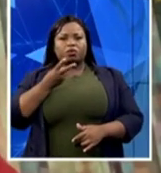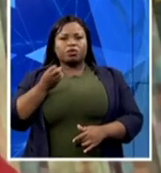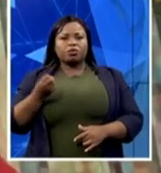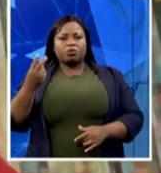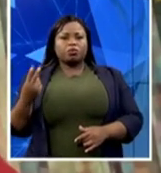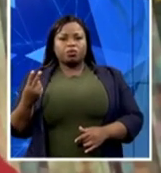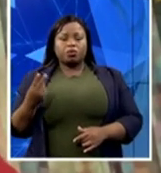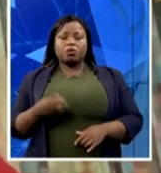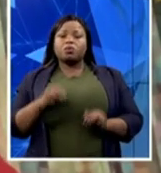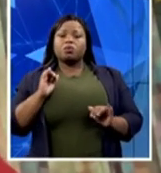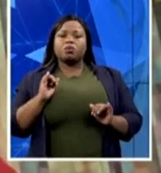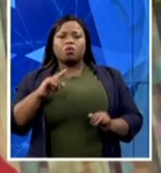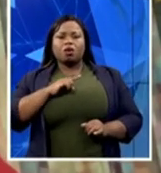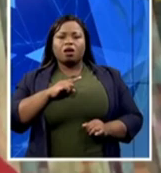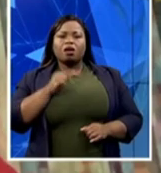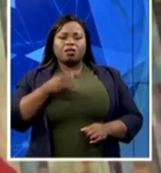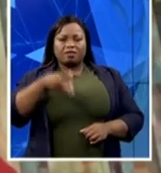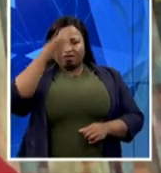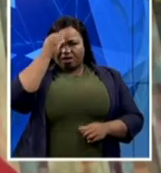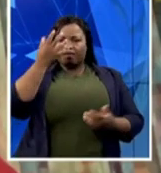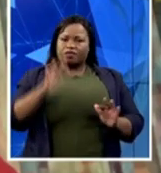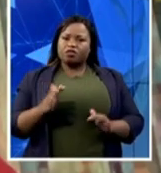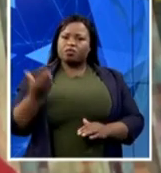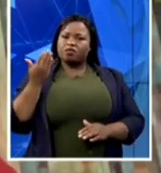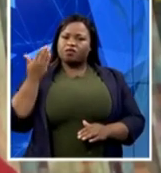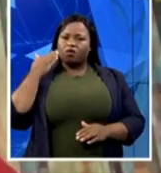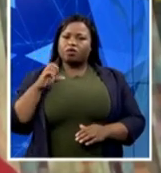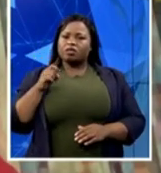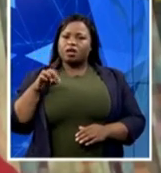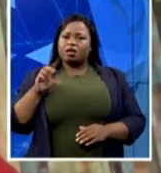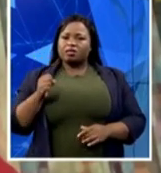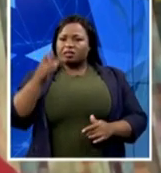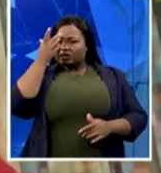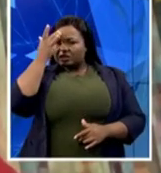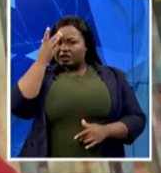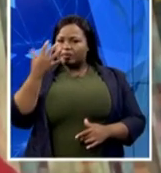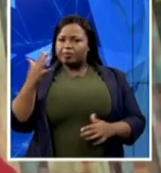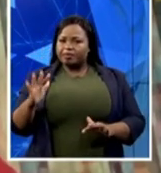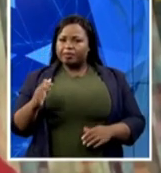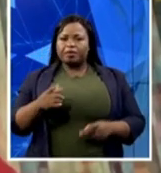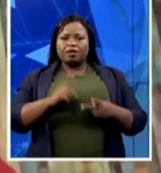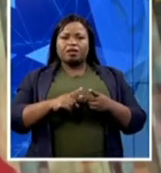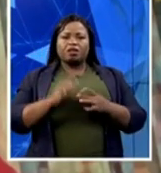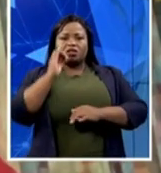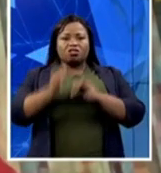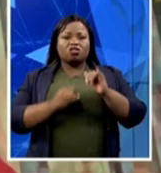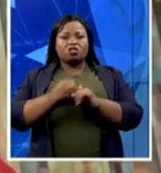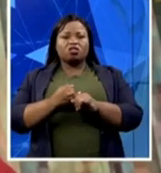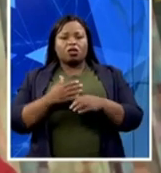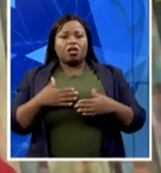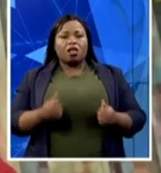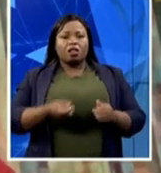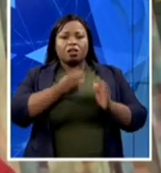SARS epidemic. They've introduced the international health regulations. They require every member